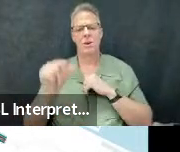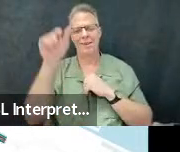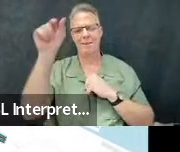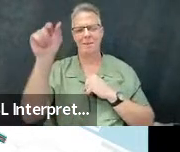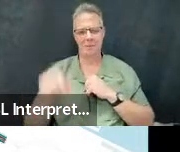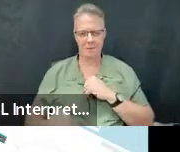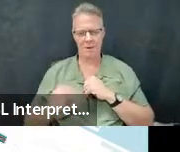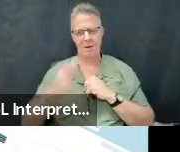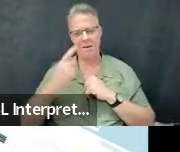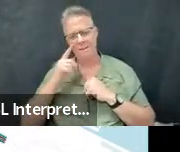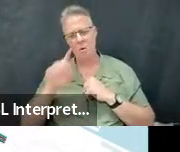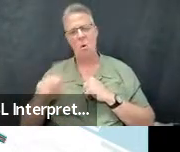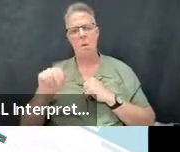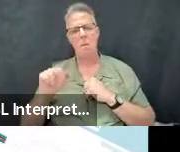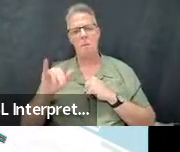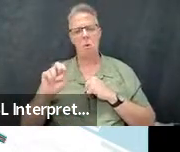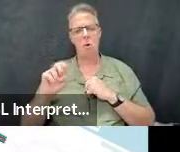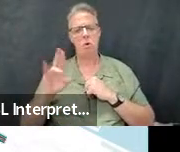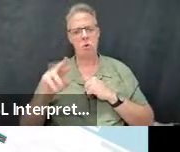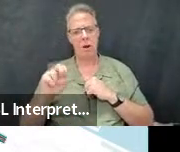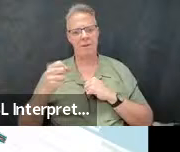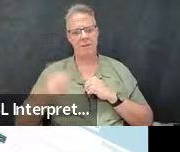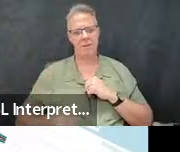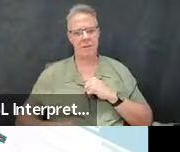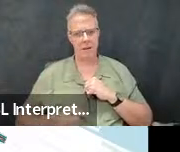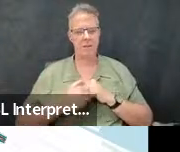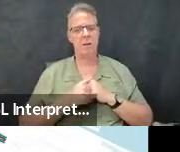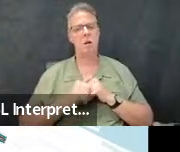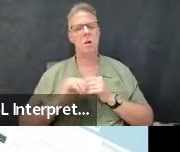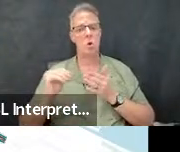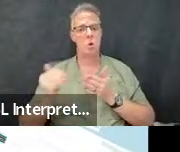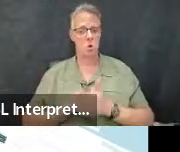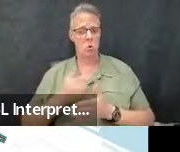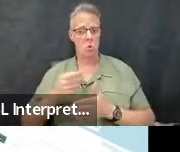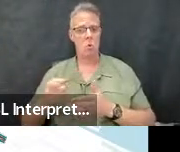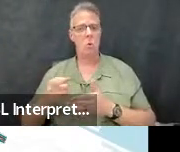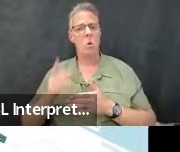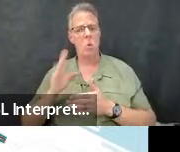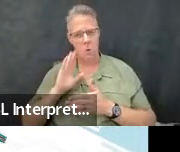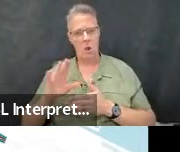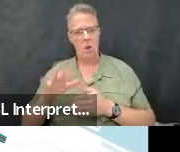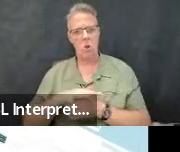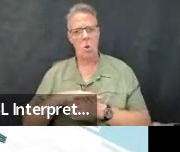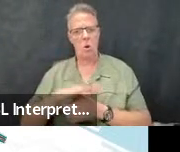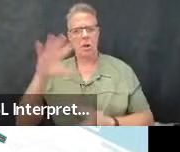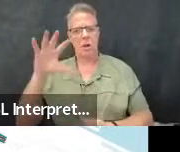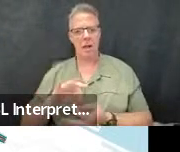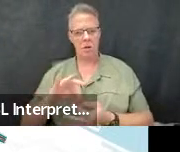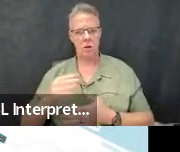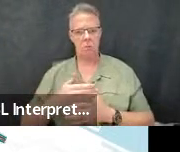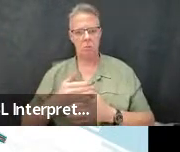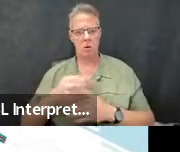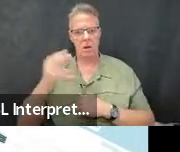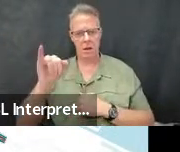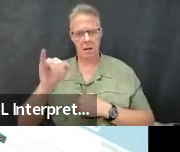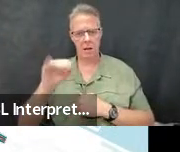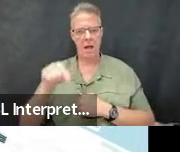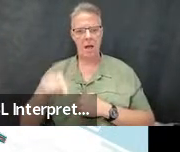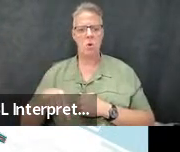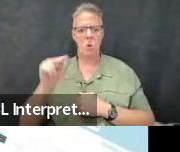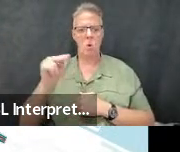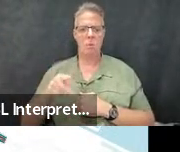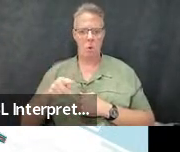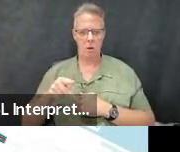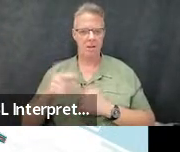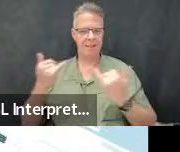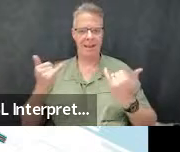Marine Drive and Point South. The new arterial bridge is also a local connection between Hayden Island and North Portland. Today,